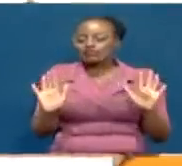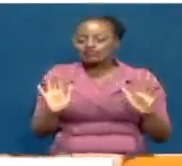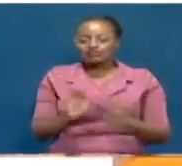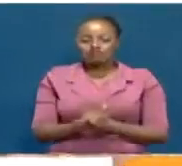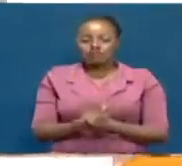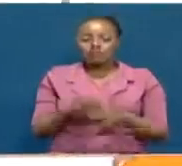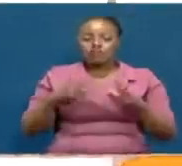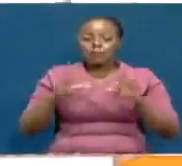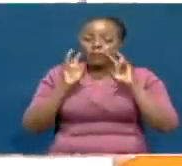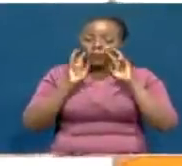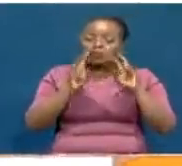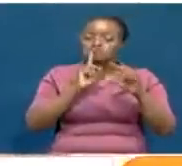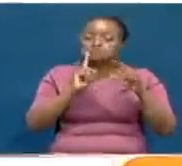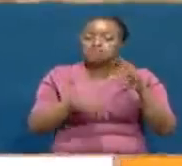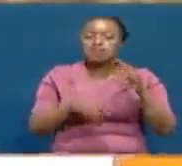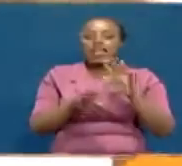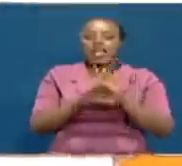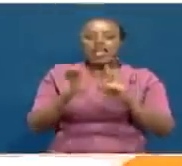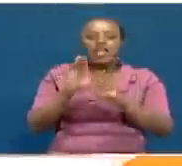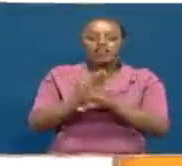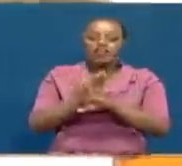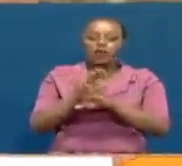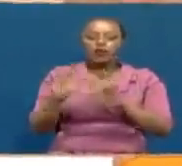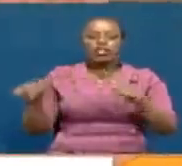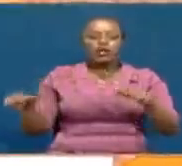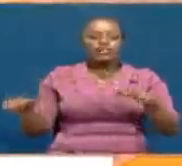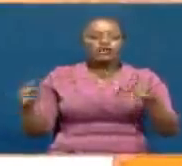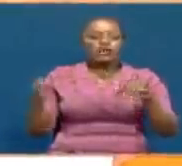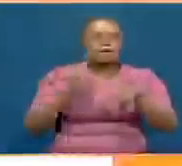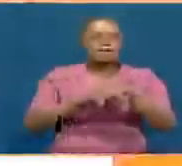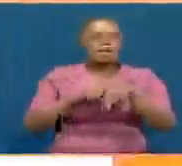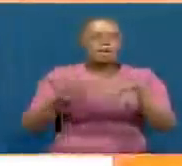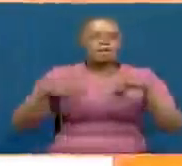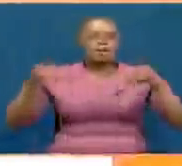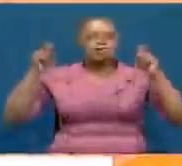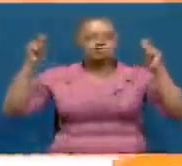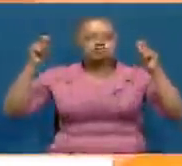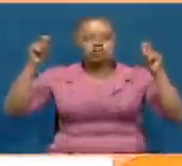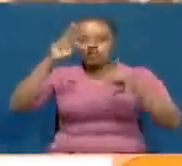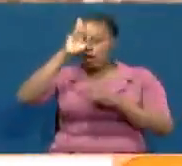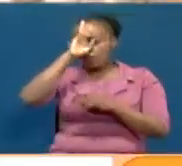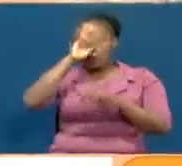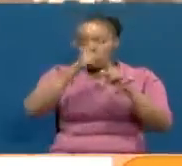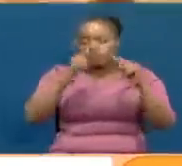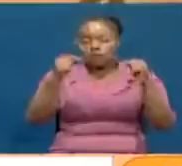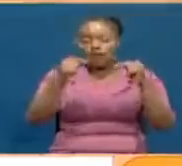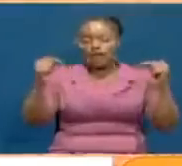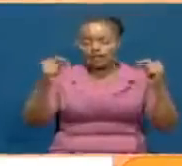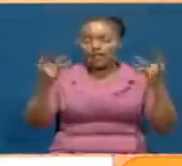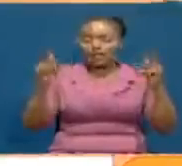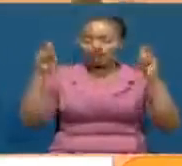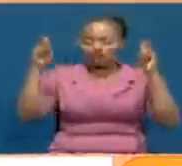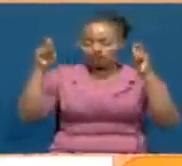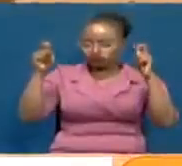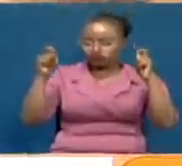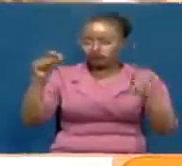Those that witnessed saying things went awry in Thursday's demonstration when an officer drawn from the anti-riot police unit of